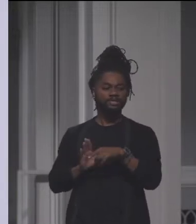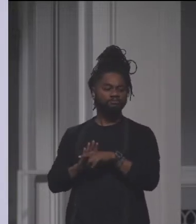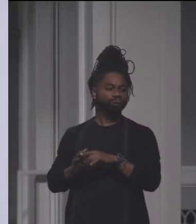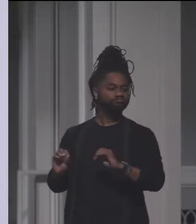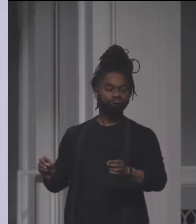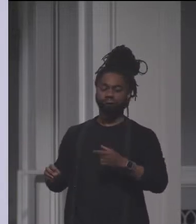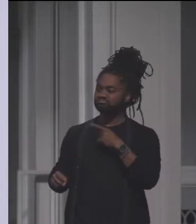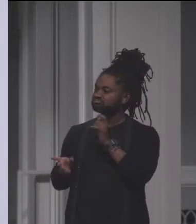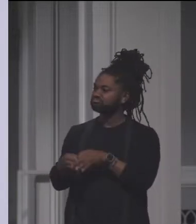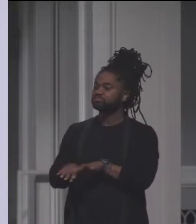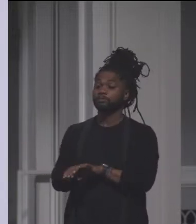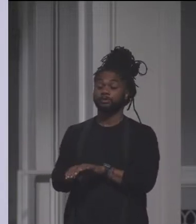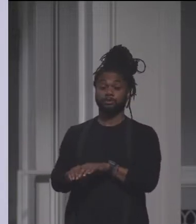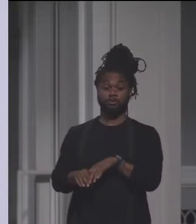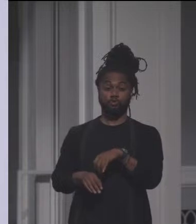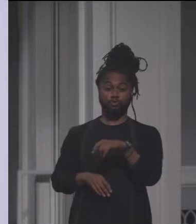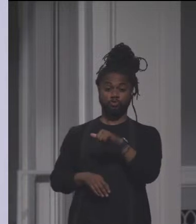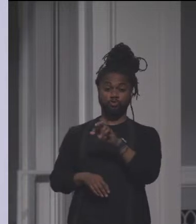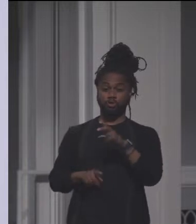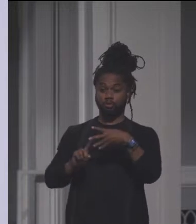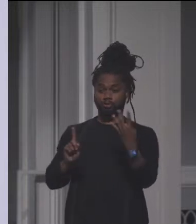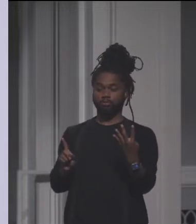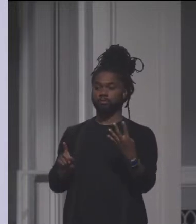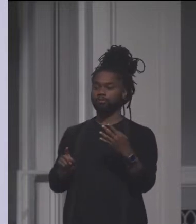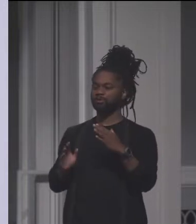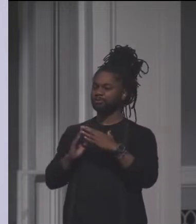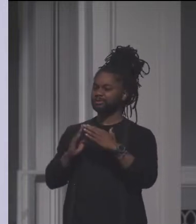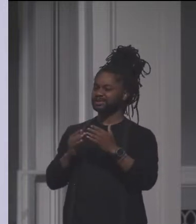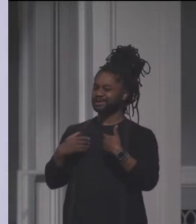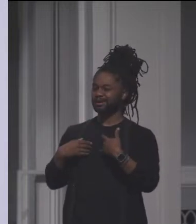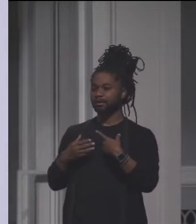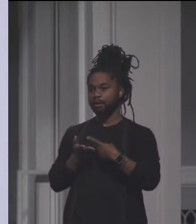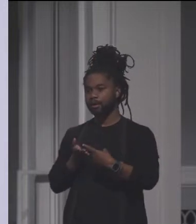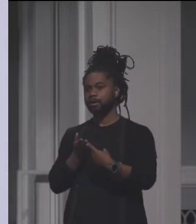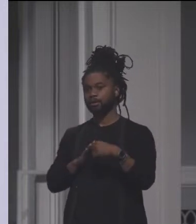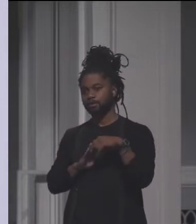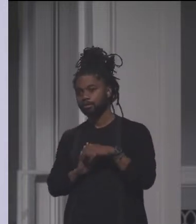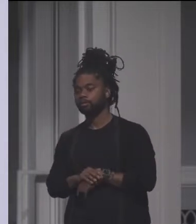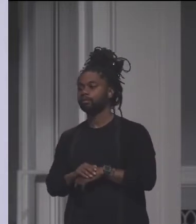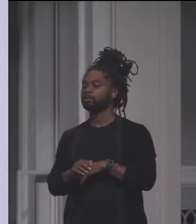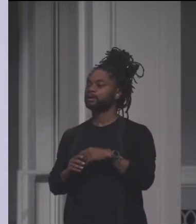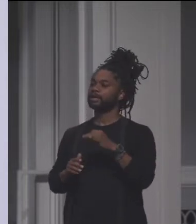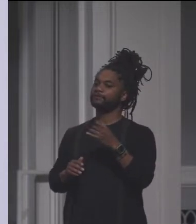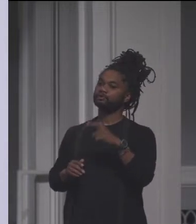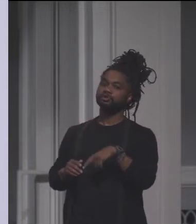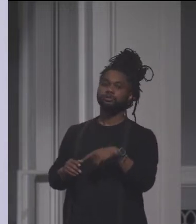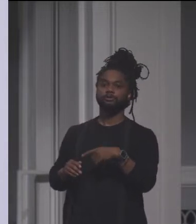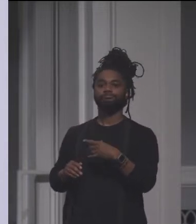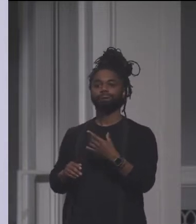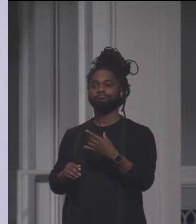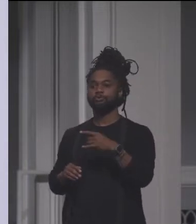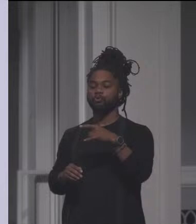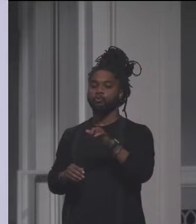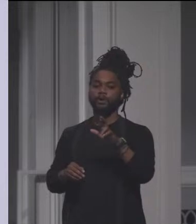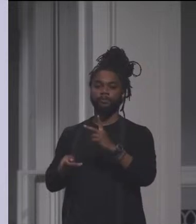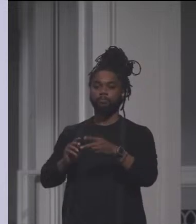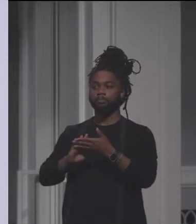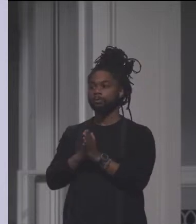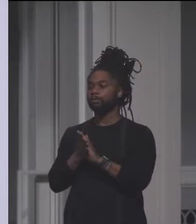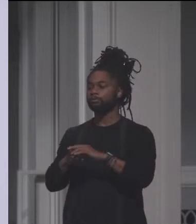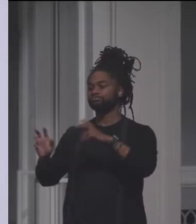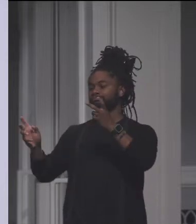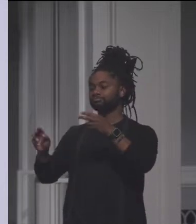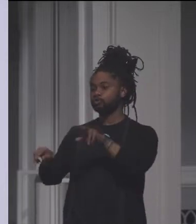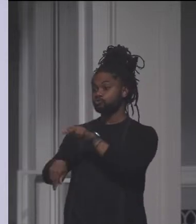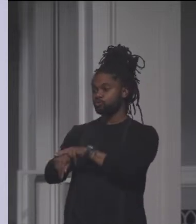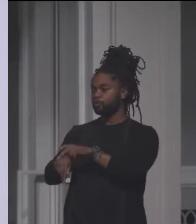The queer community has had some vigorous debates about whether to normalize the queer or whether the queer